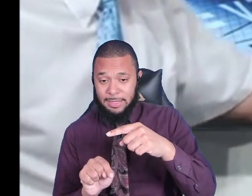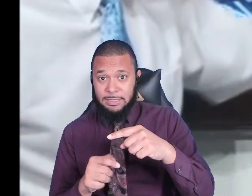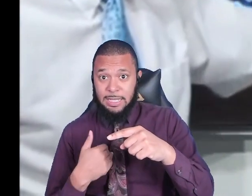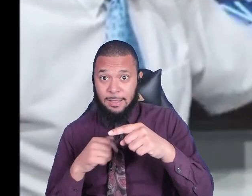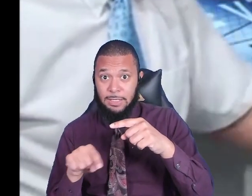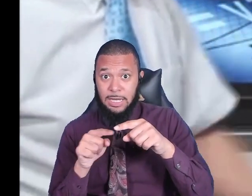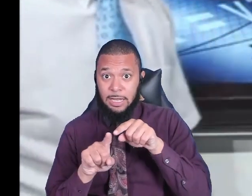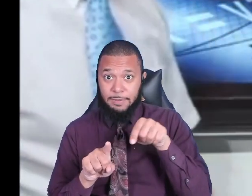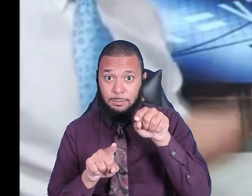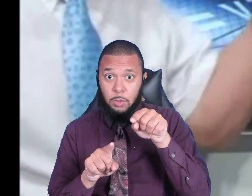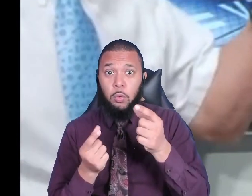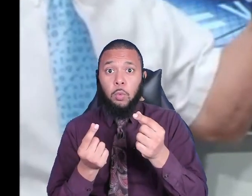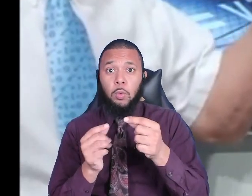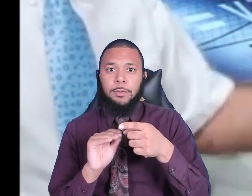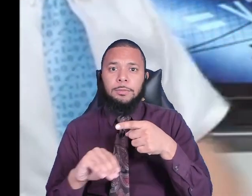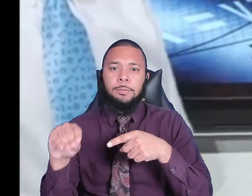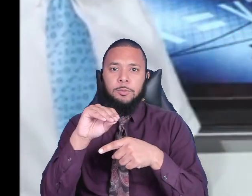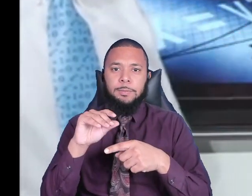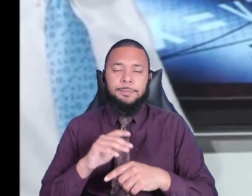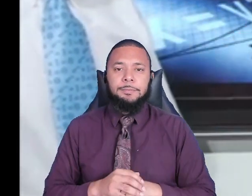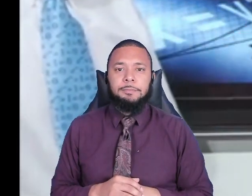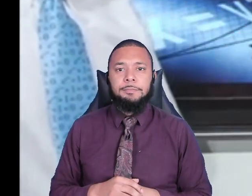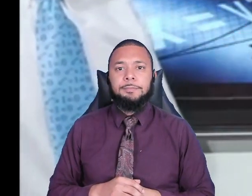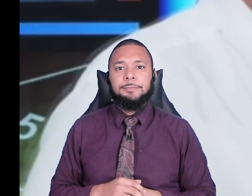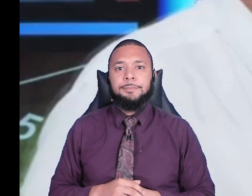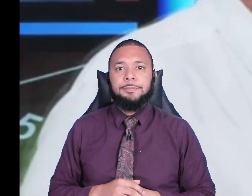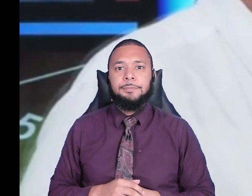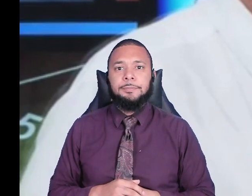denominator, then you put it to the numerator to make the